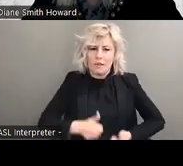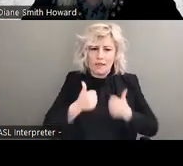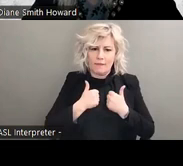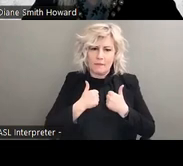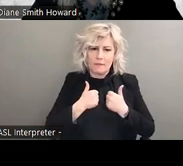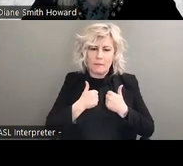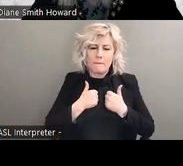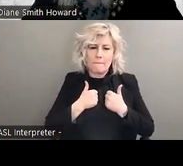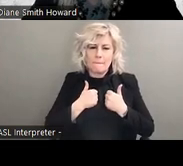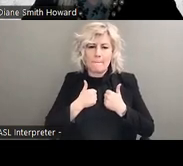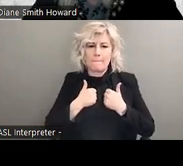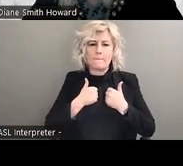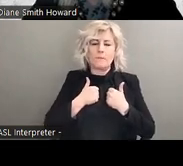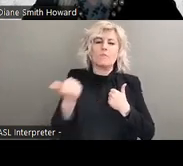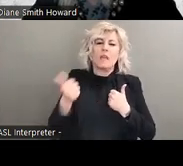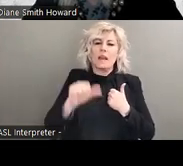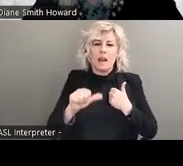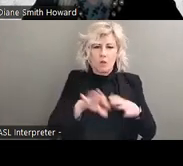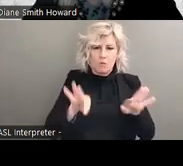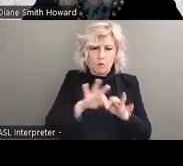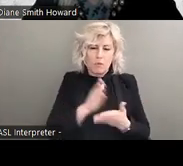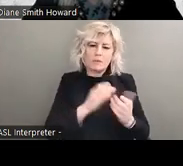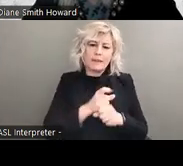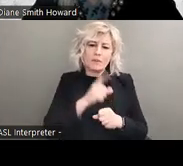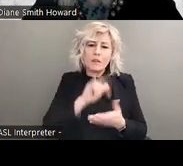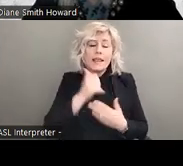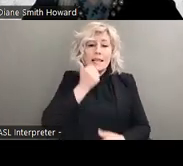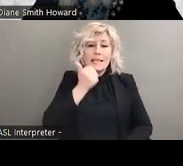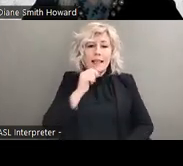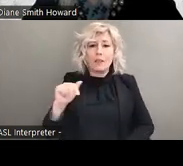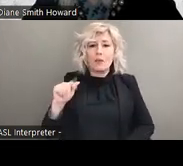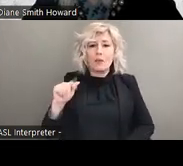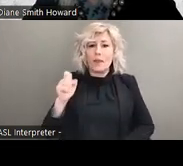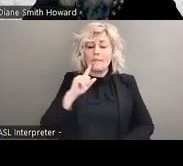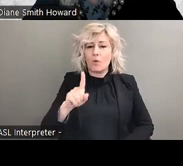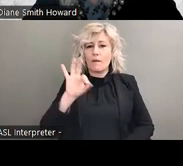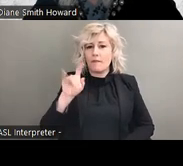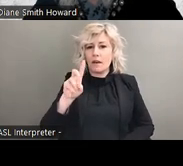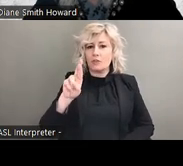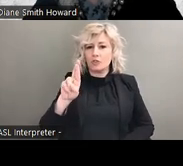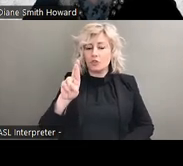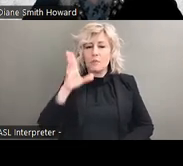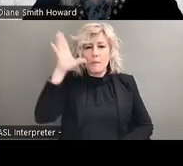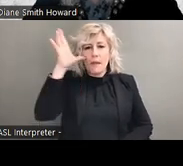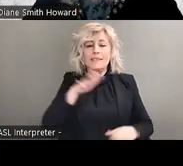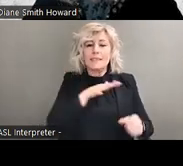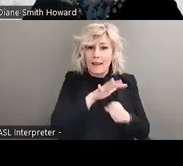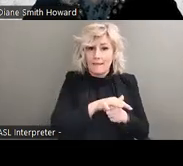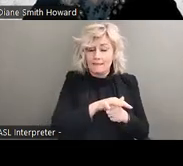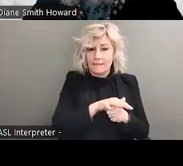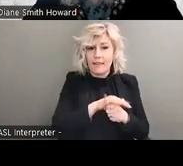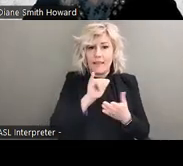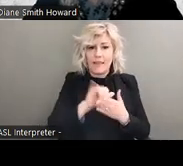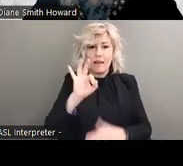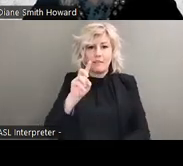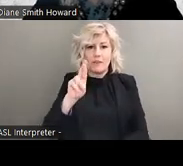One of the other key pieces is making sure that the daily rate for foster parents is enough and that foster parents